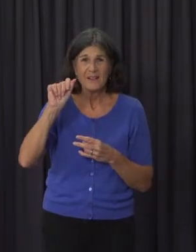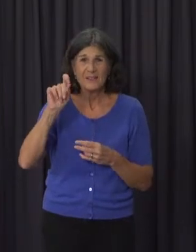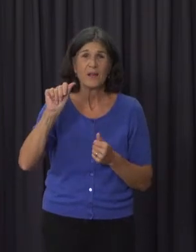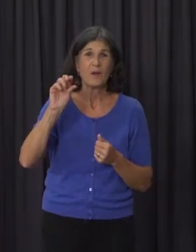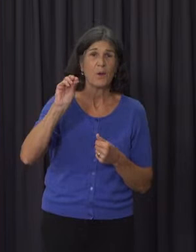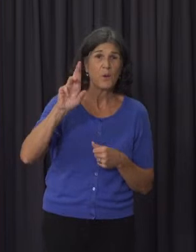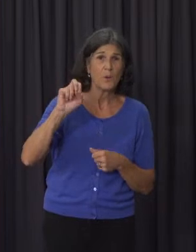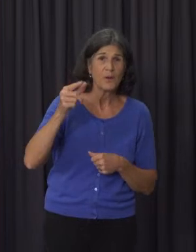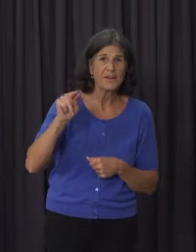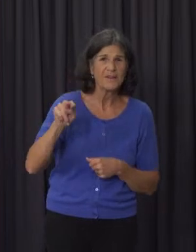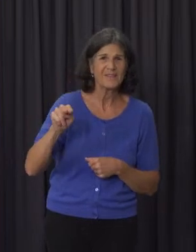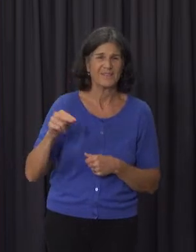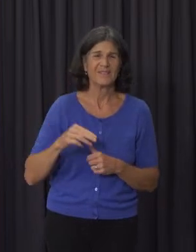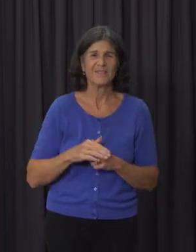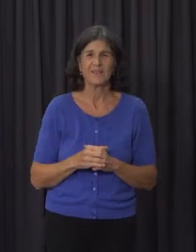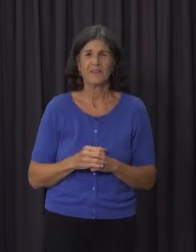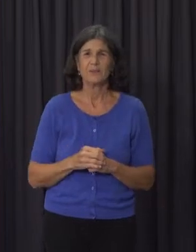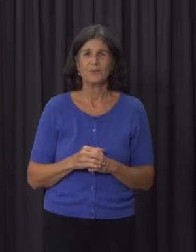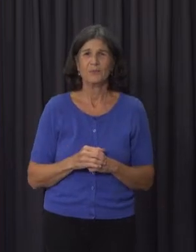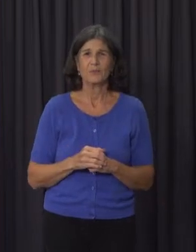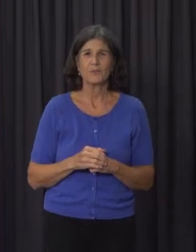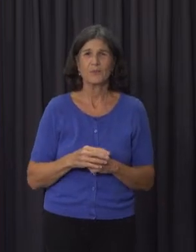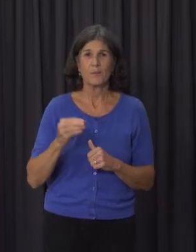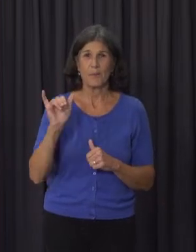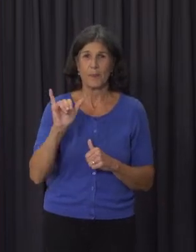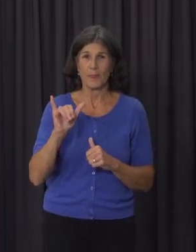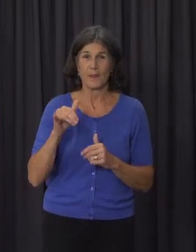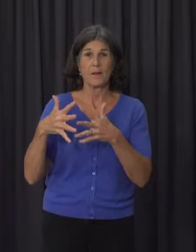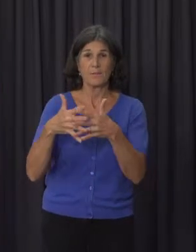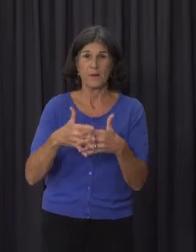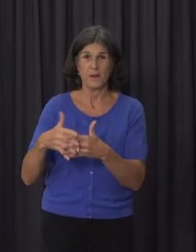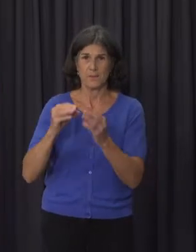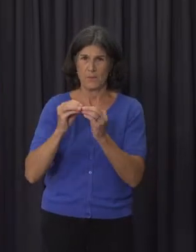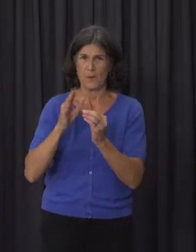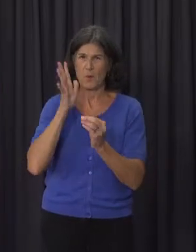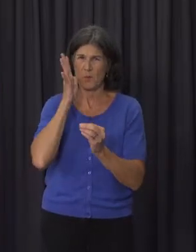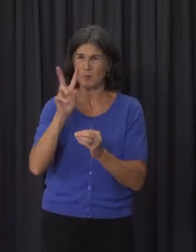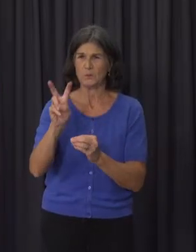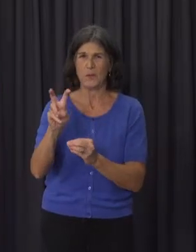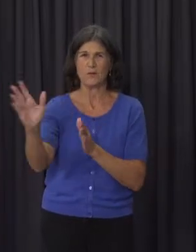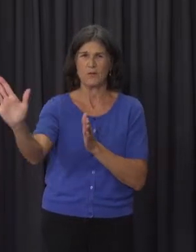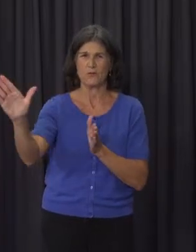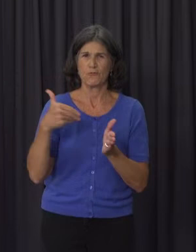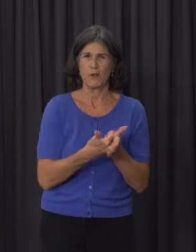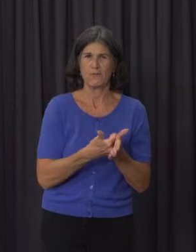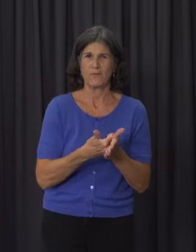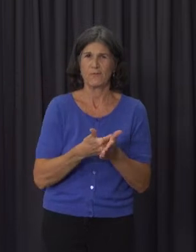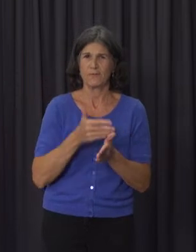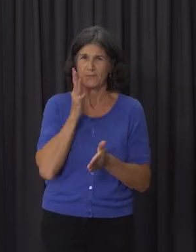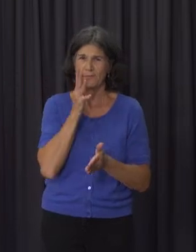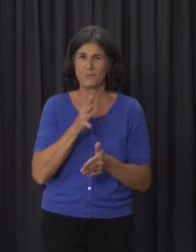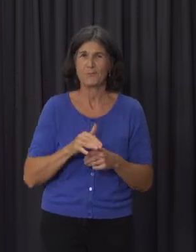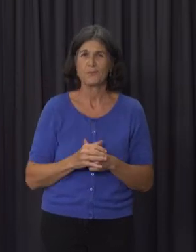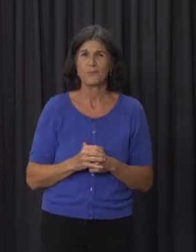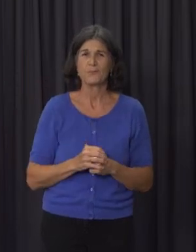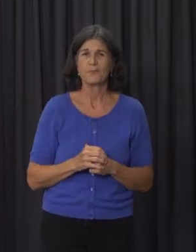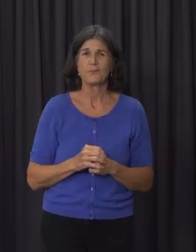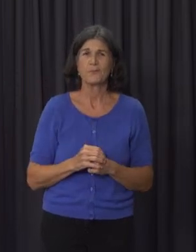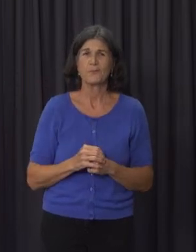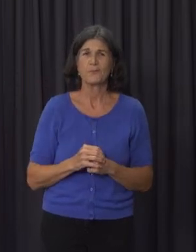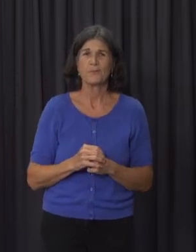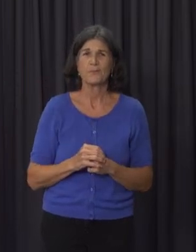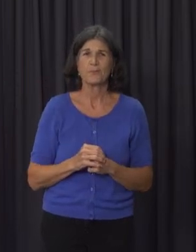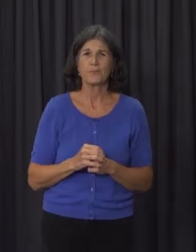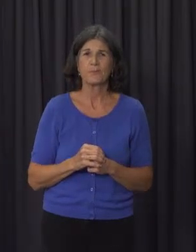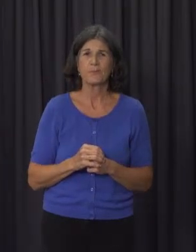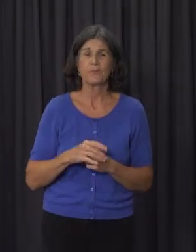Grand Prairie and Drayton Valley areas. More than 200 soldiers are already hard at work, and about 100 more are expected to start working in the